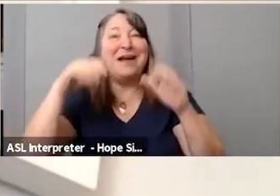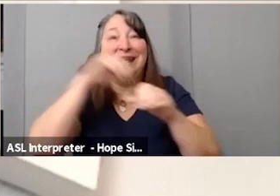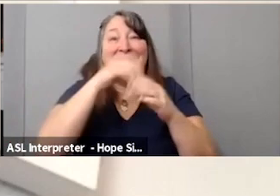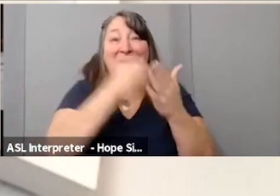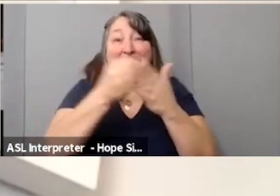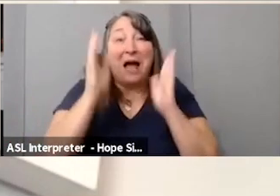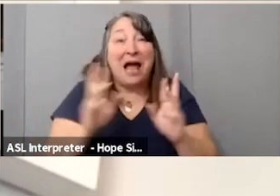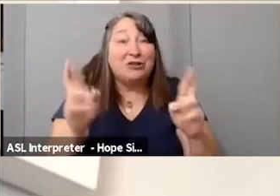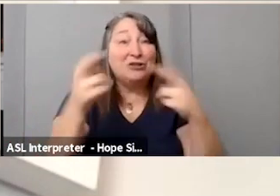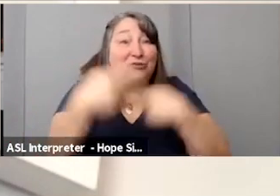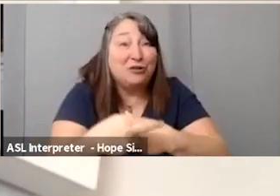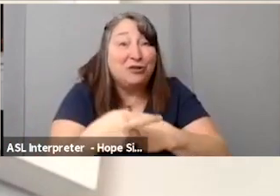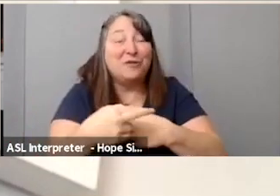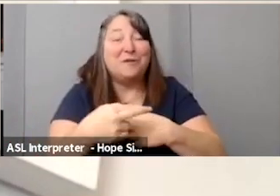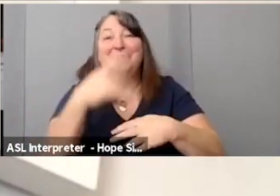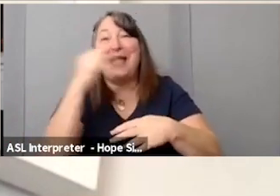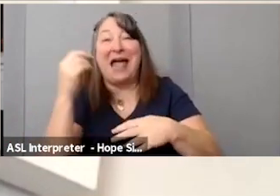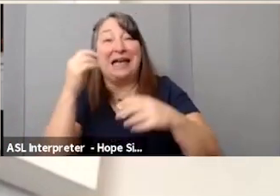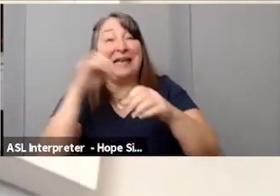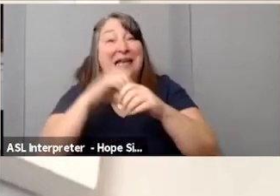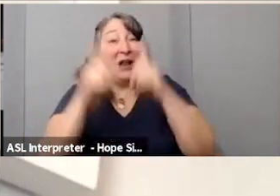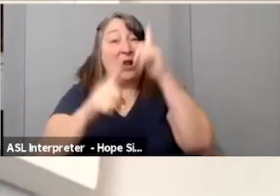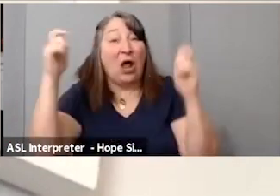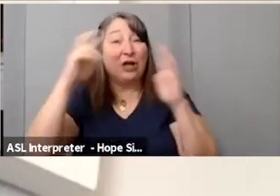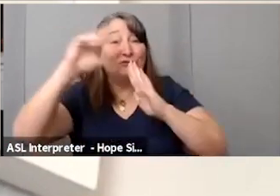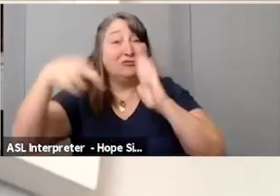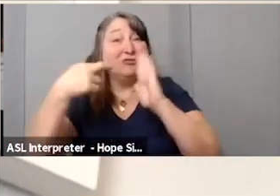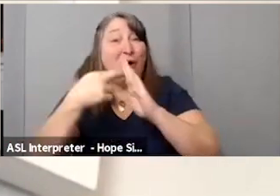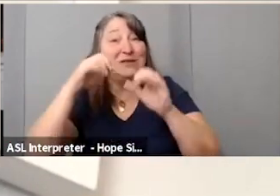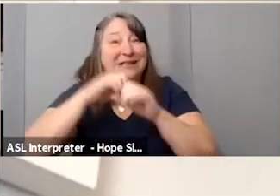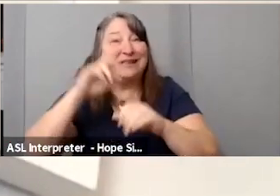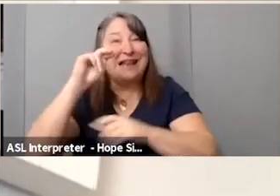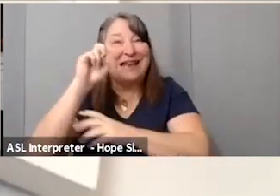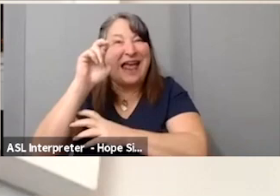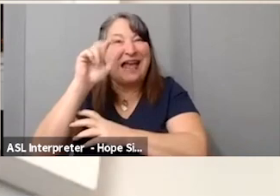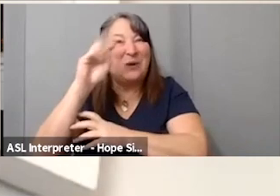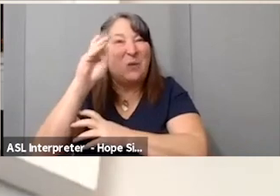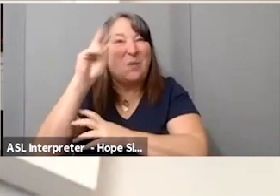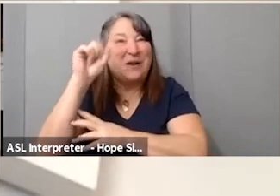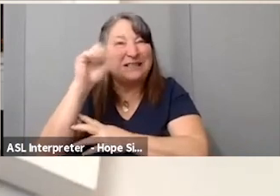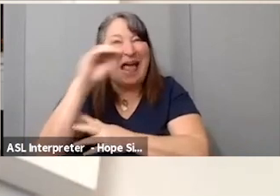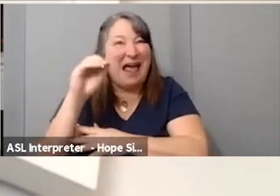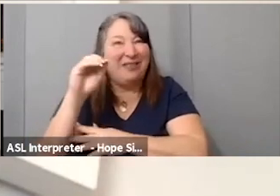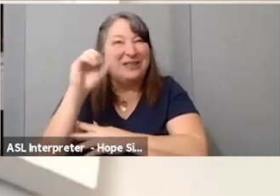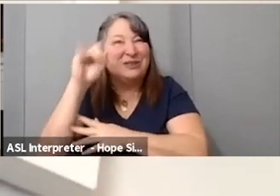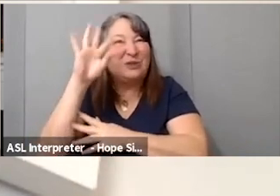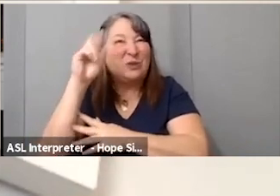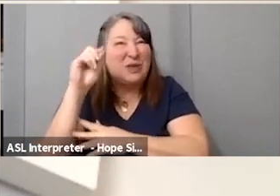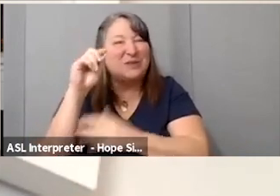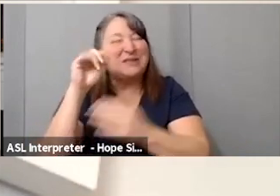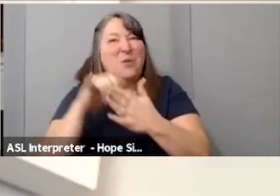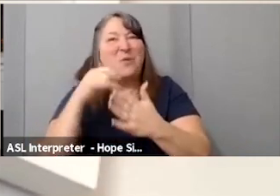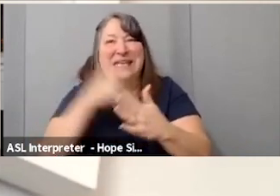people and larger roles in the networks in the studio. So it's kind of a systematic change that needs to